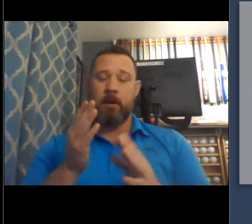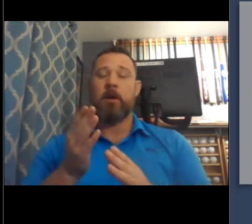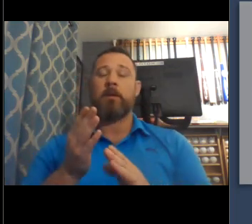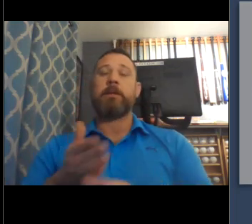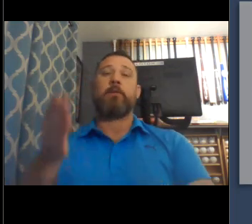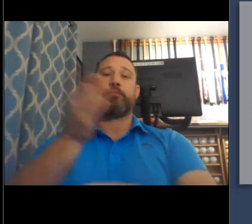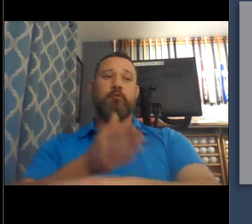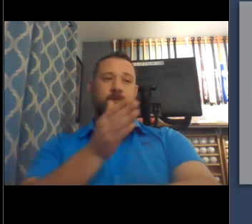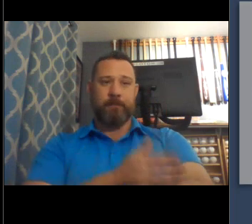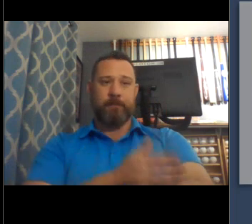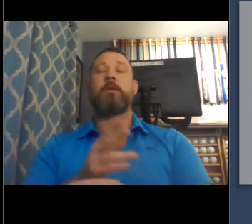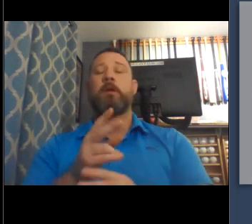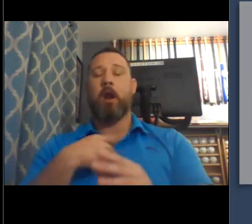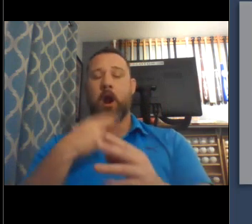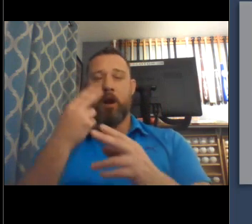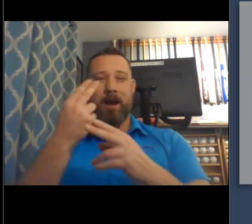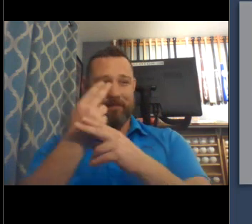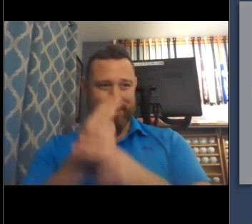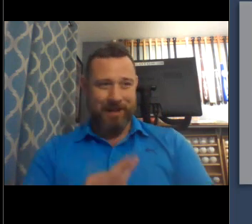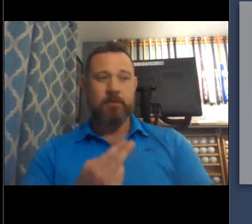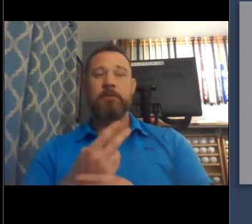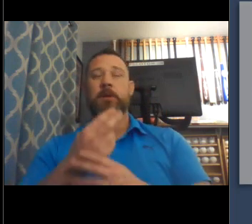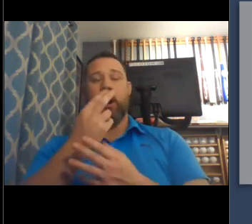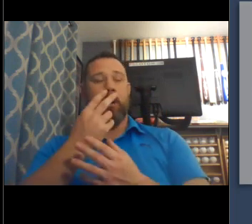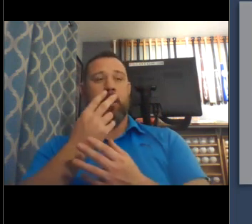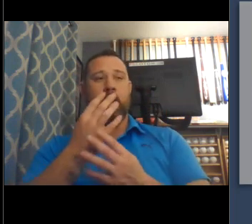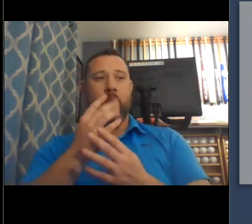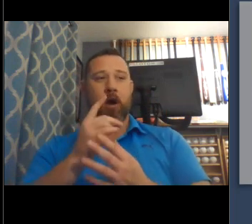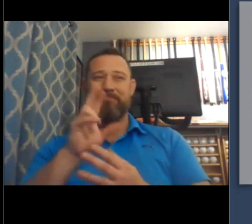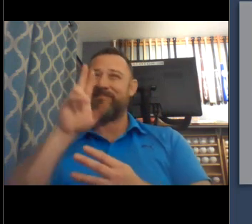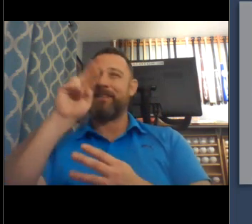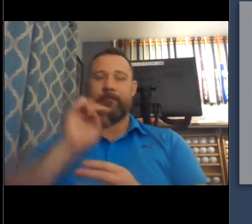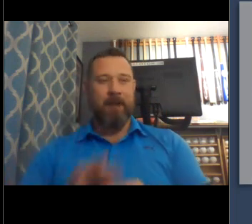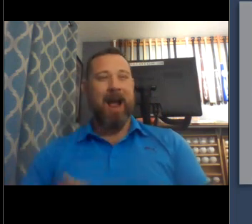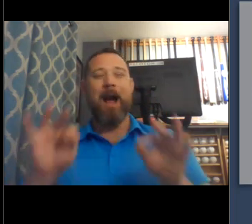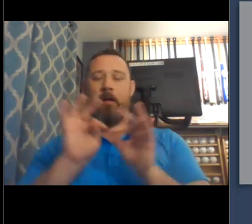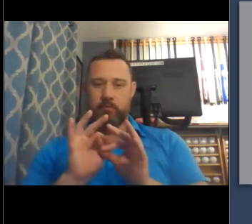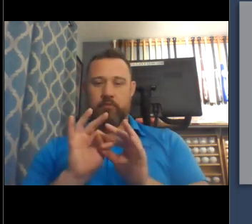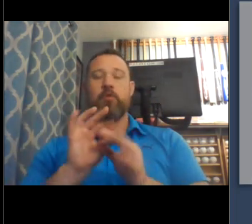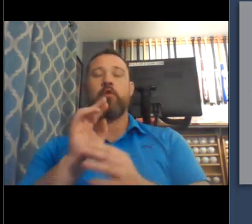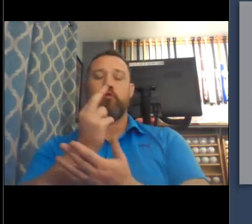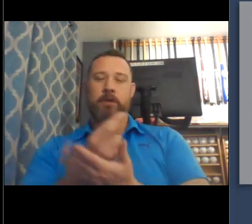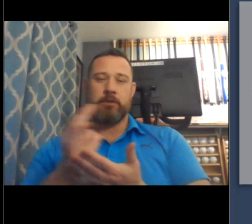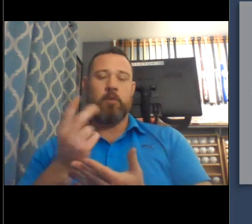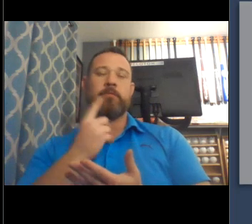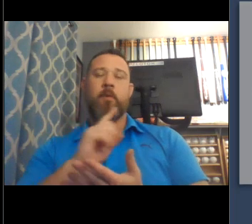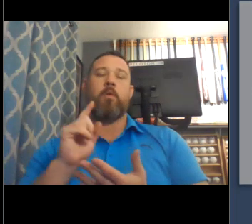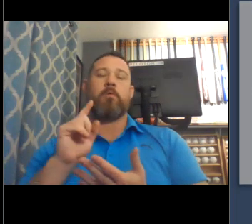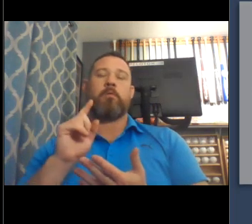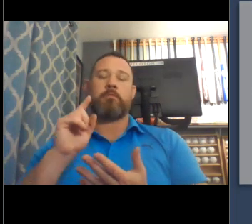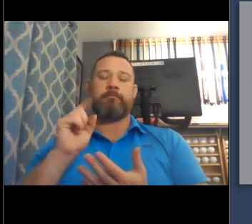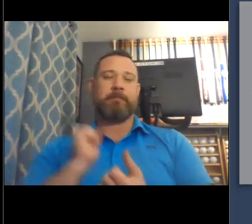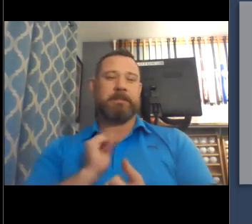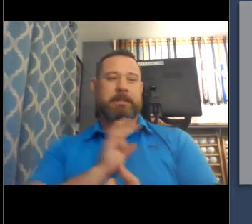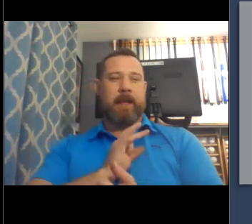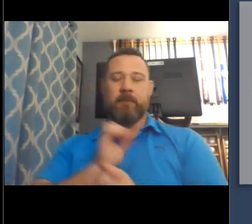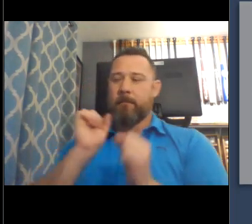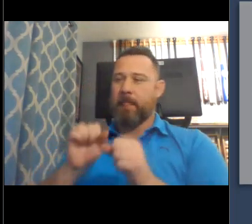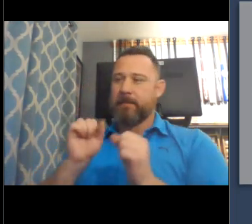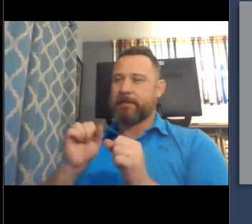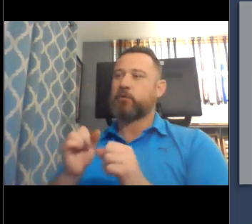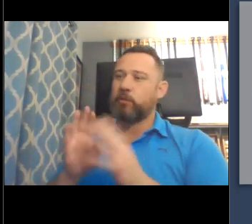applications and are an invaluable resource to small agencies with limited staff capacity for developing applications. My